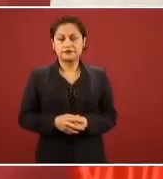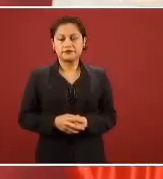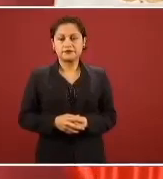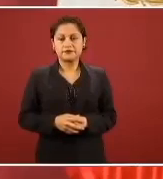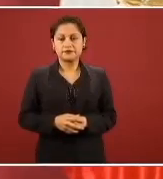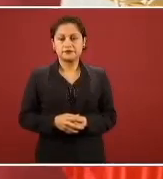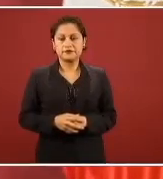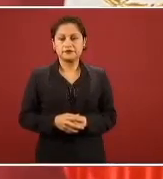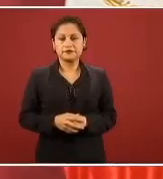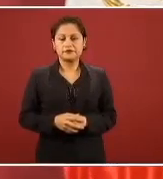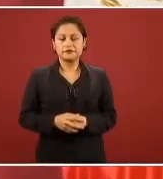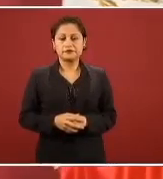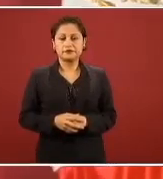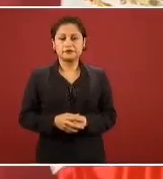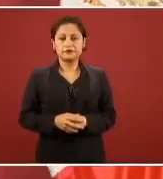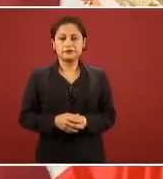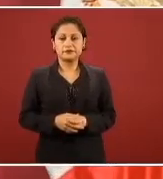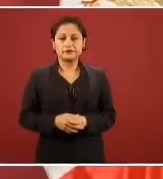con